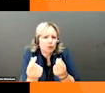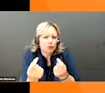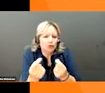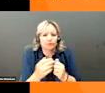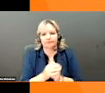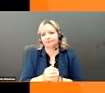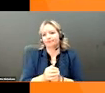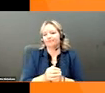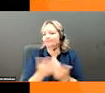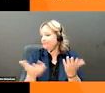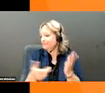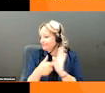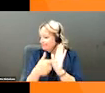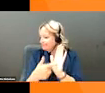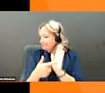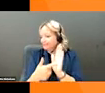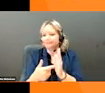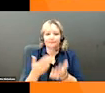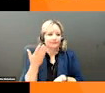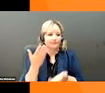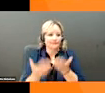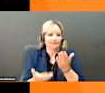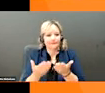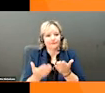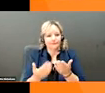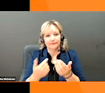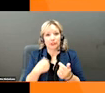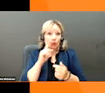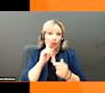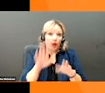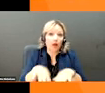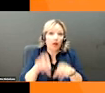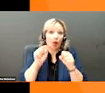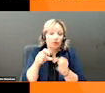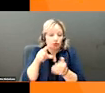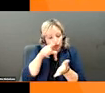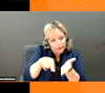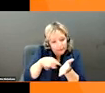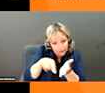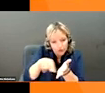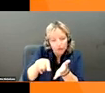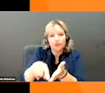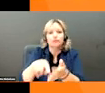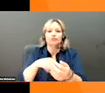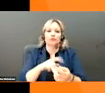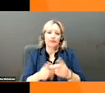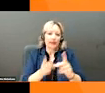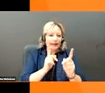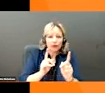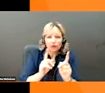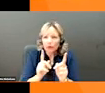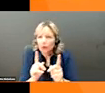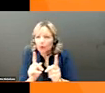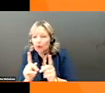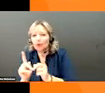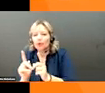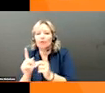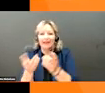do, some research, you're going to do some interviews, whatever it is, but again, high